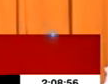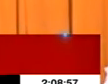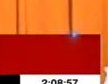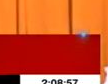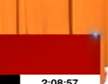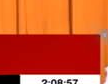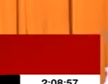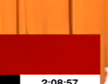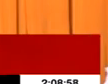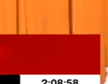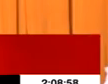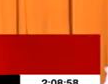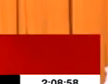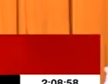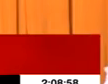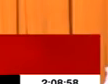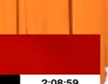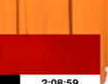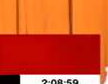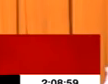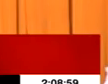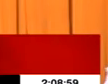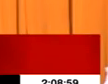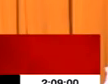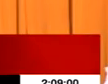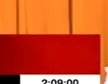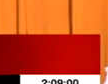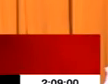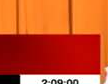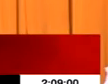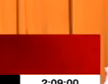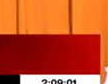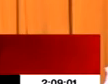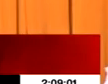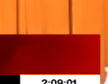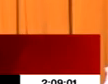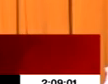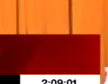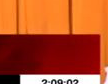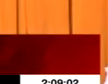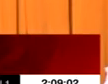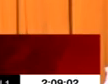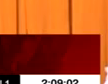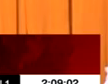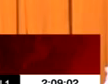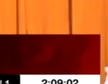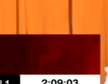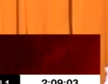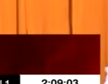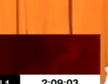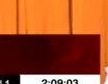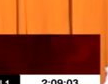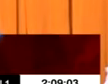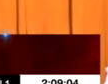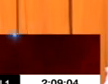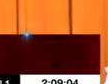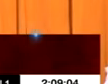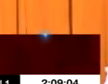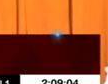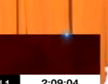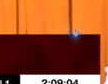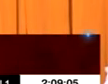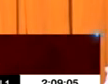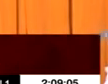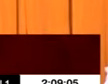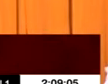on 23rd March 2003, then handed over the constitution to the Kenya Review Commission.